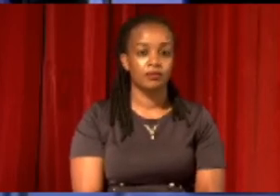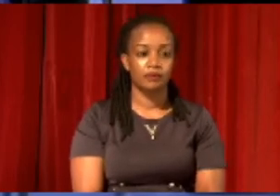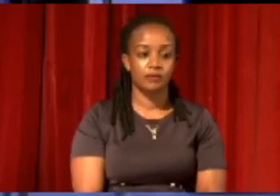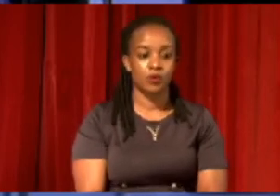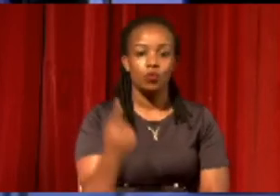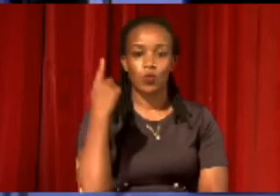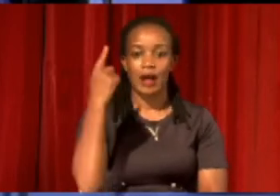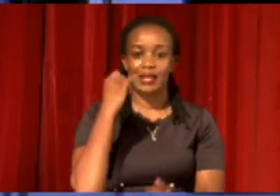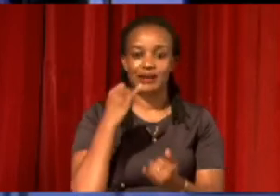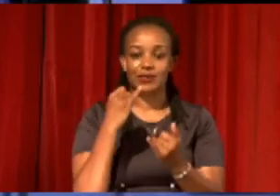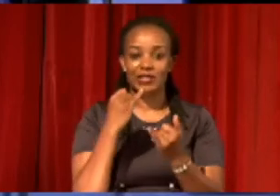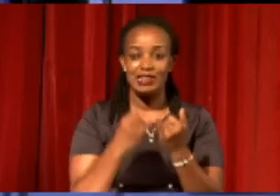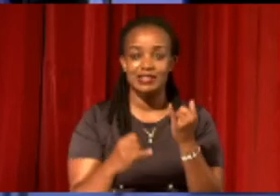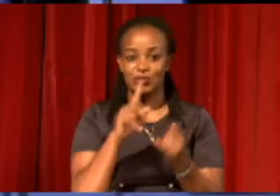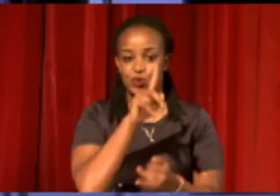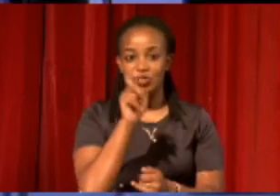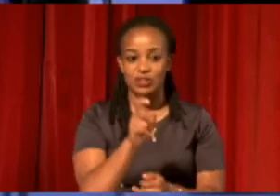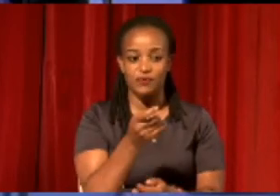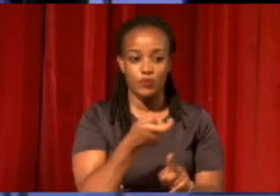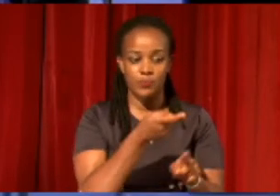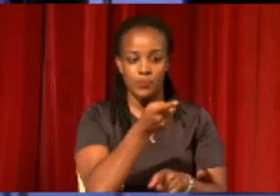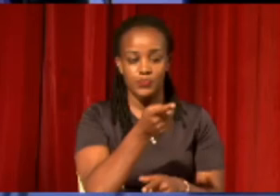end.